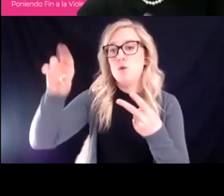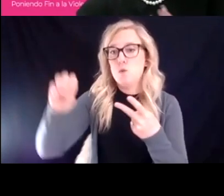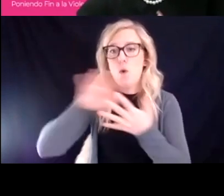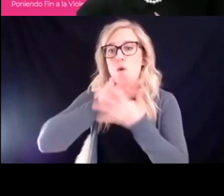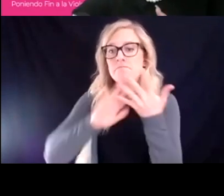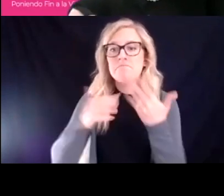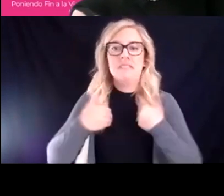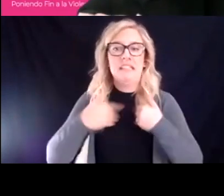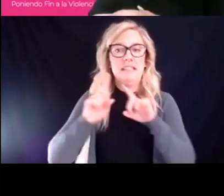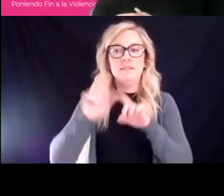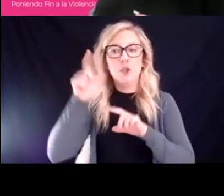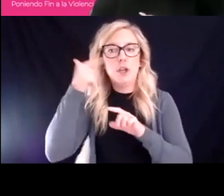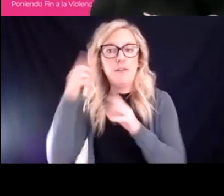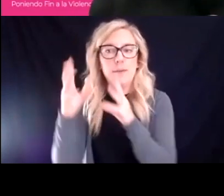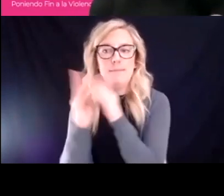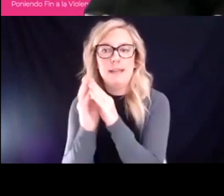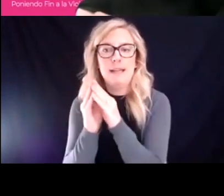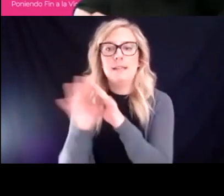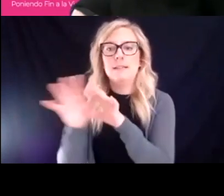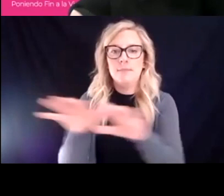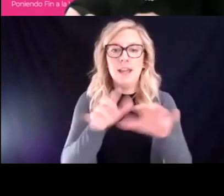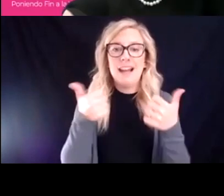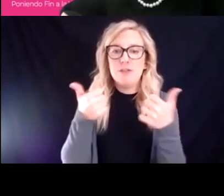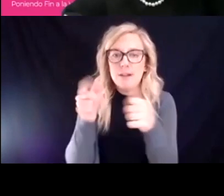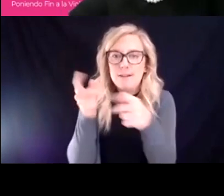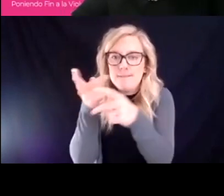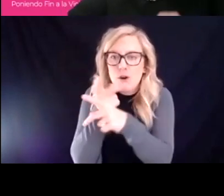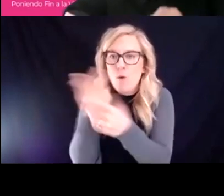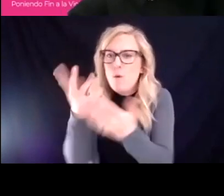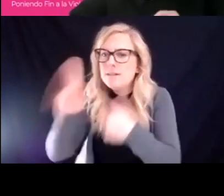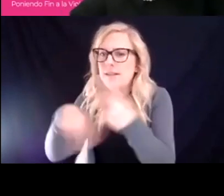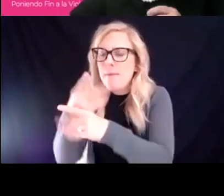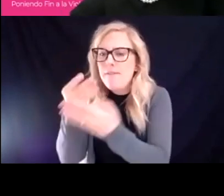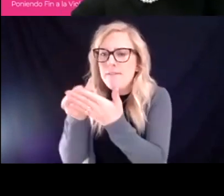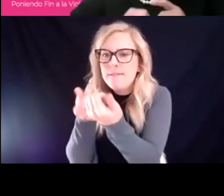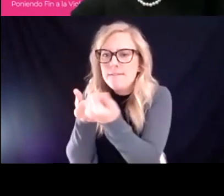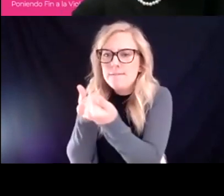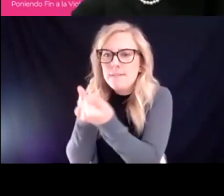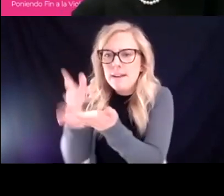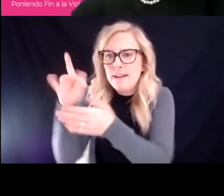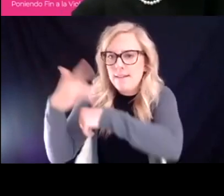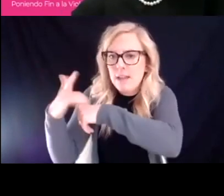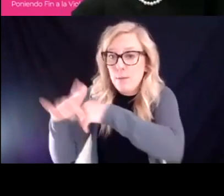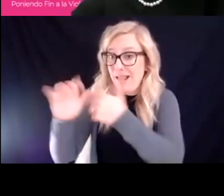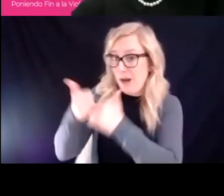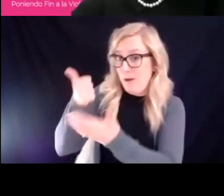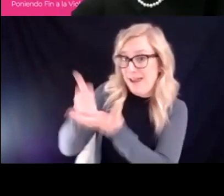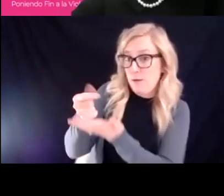different entities. And what I try to do is find out what kind of funding they would have available. How we can help them specifically.